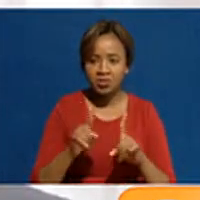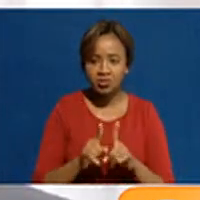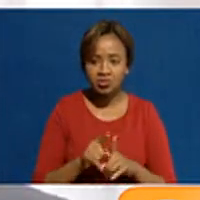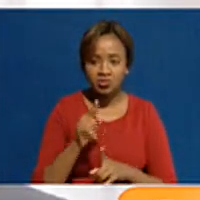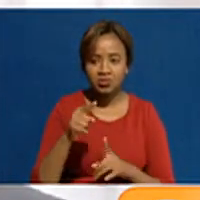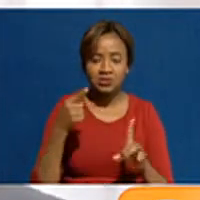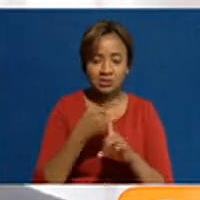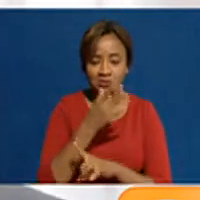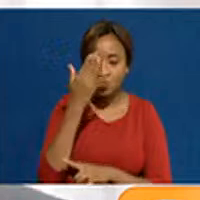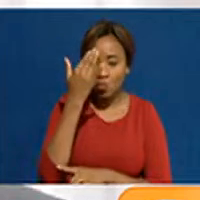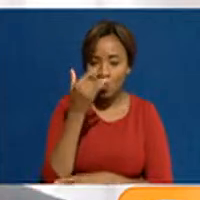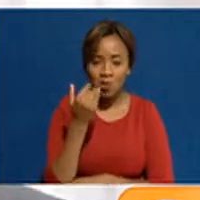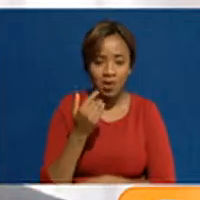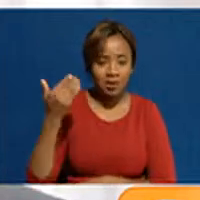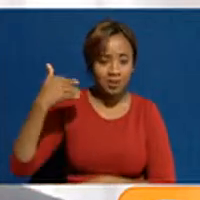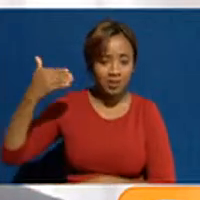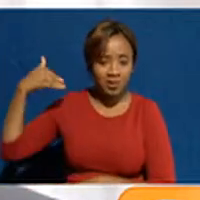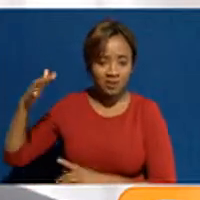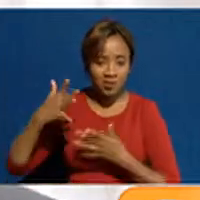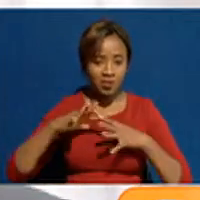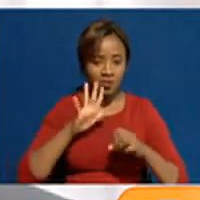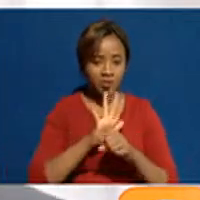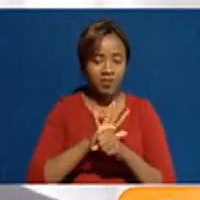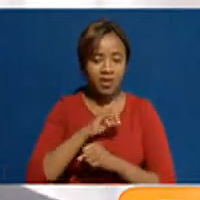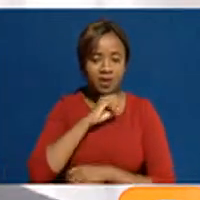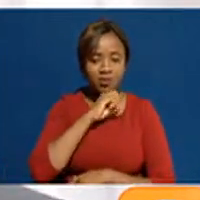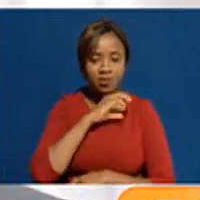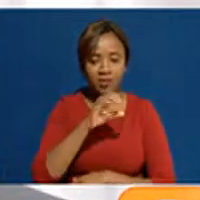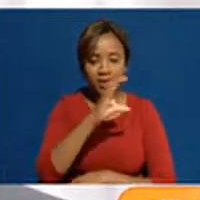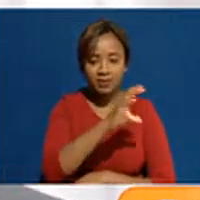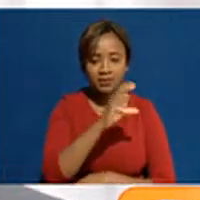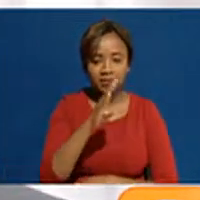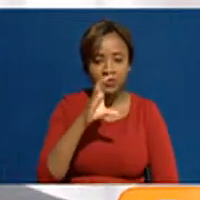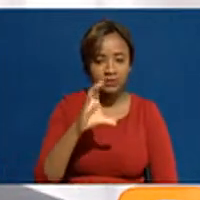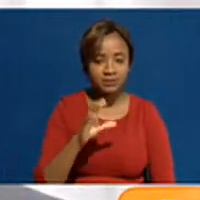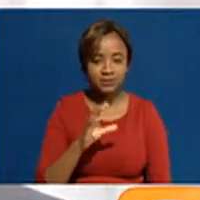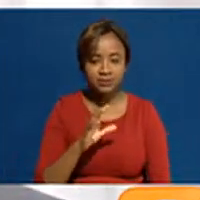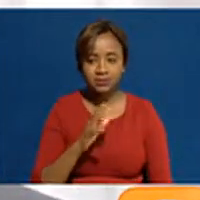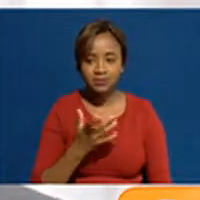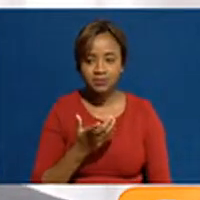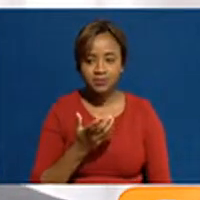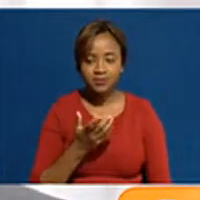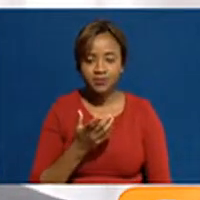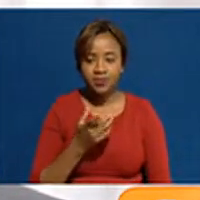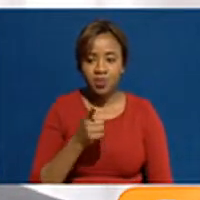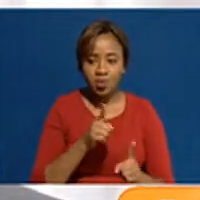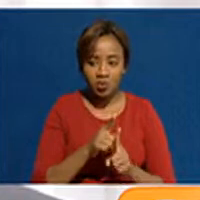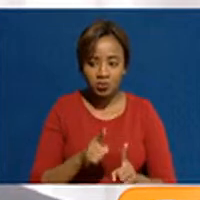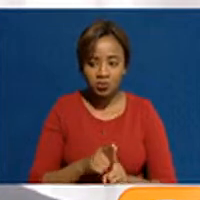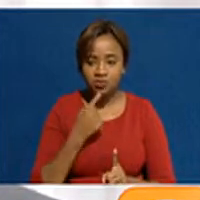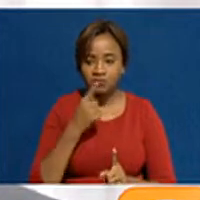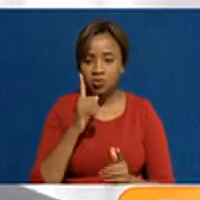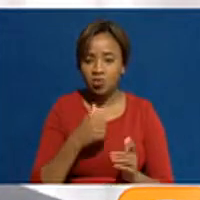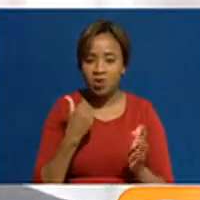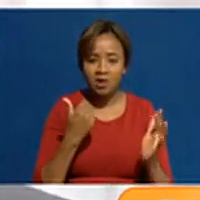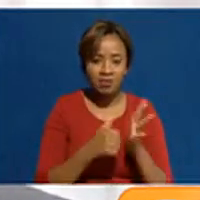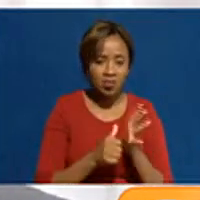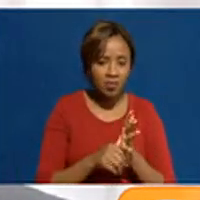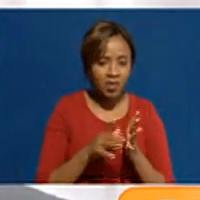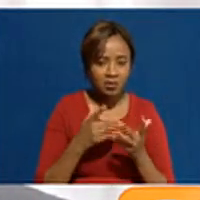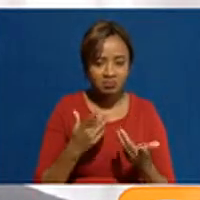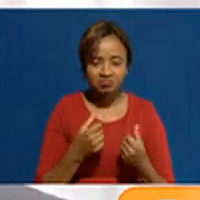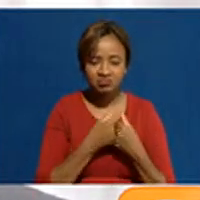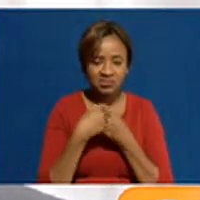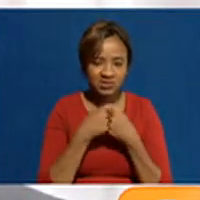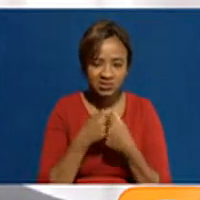remember previously many people complained about CBC. They said there were a few things, there were a lot of cramming in